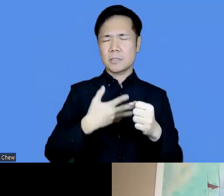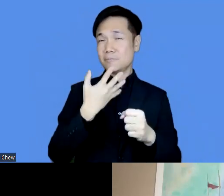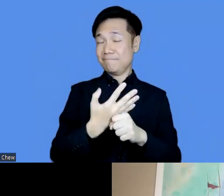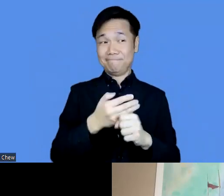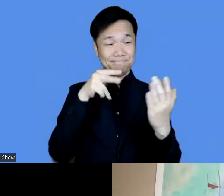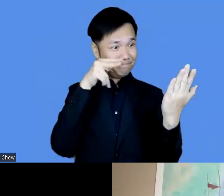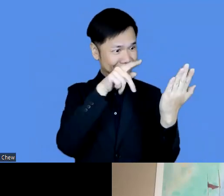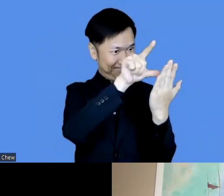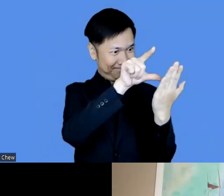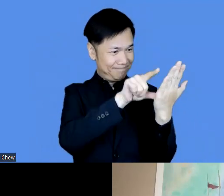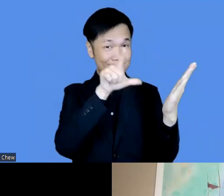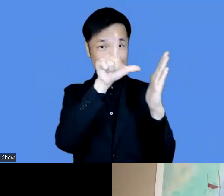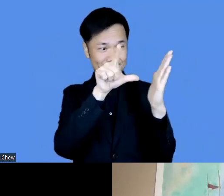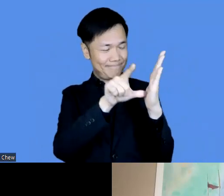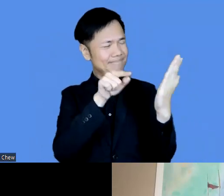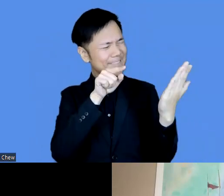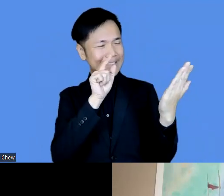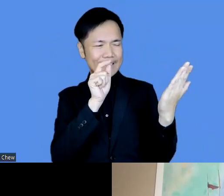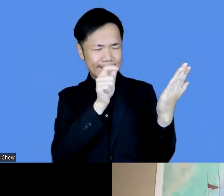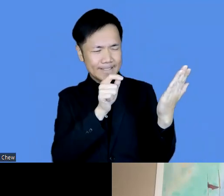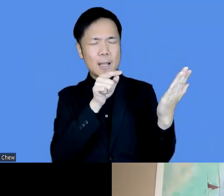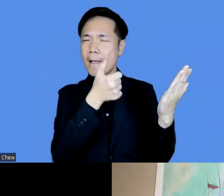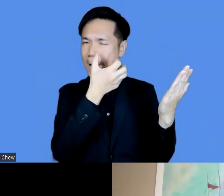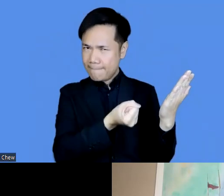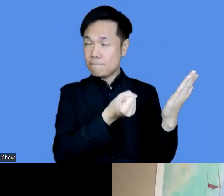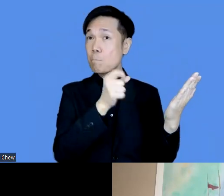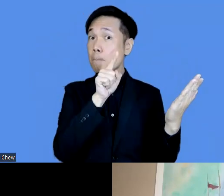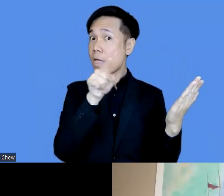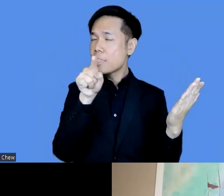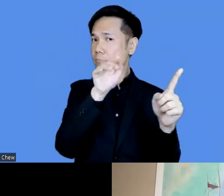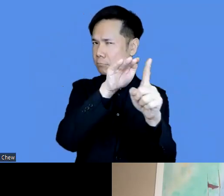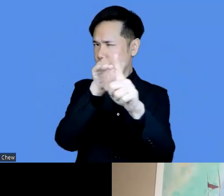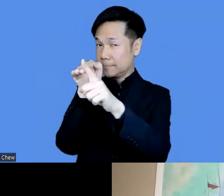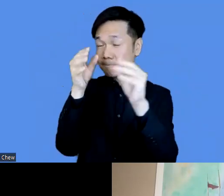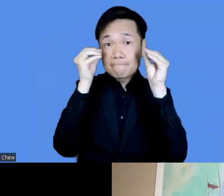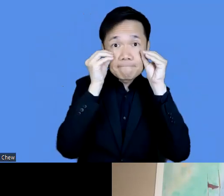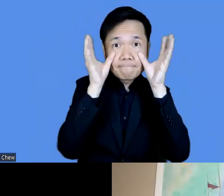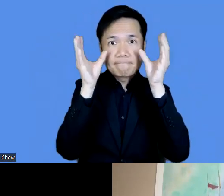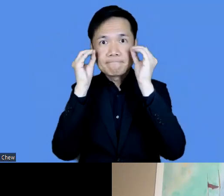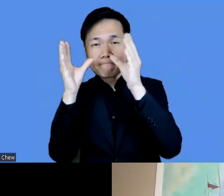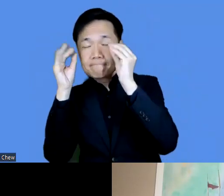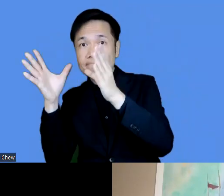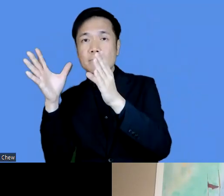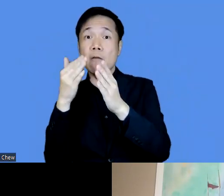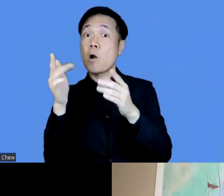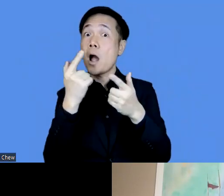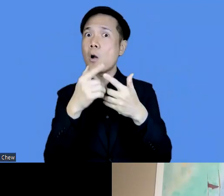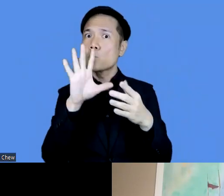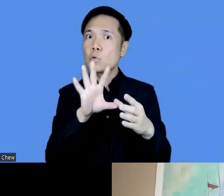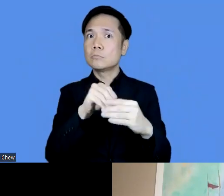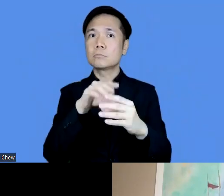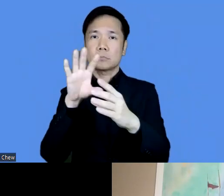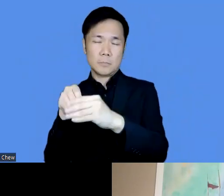need to continuously sensitize on these principles of equality, of inclusion, so that persons